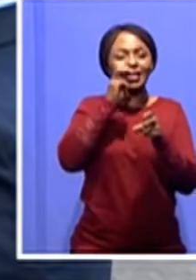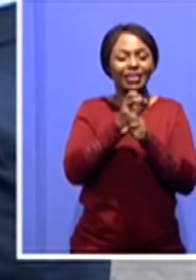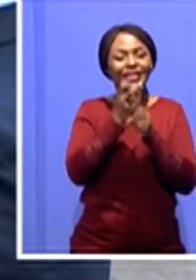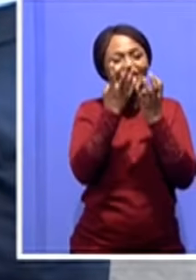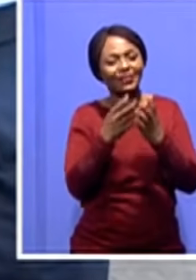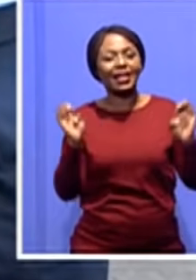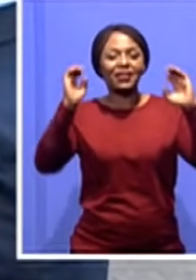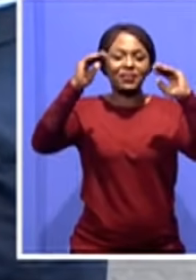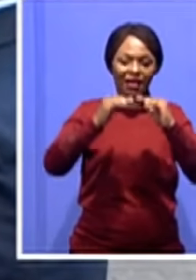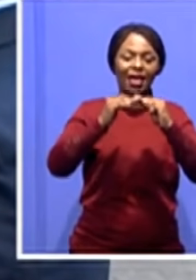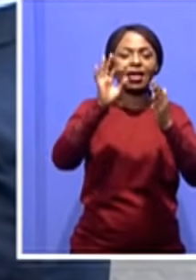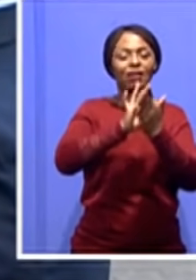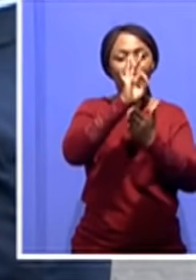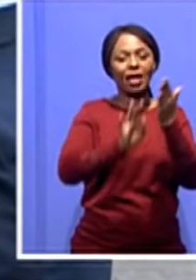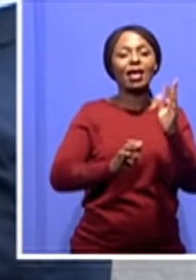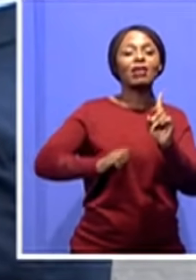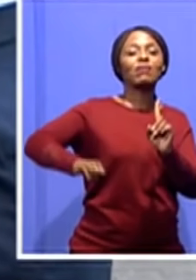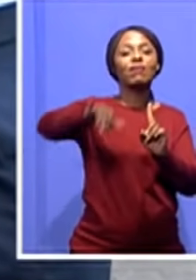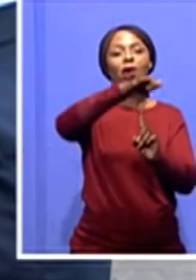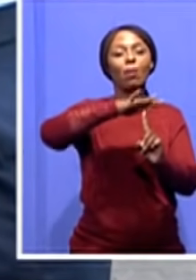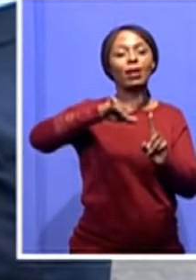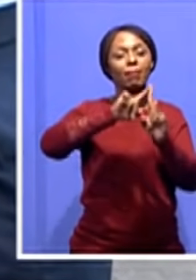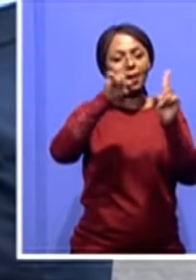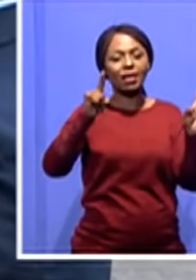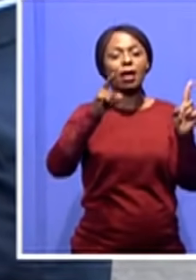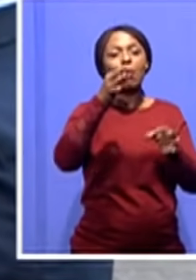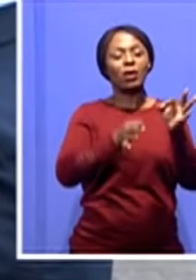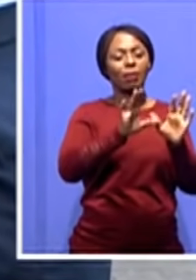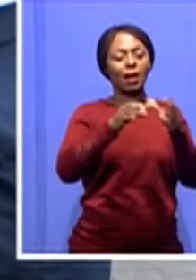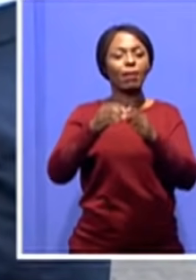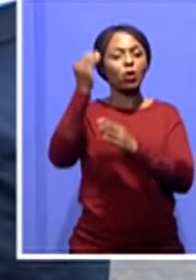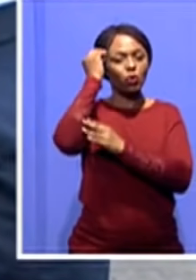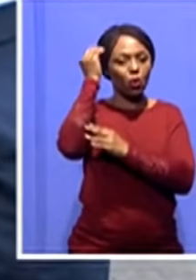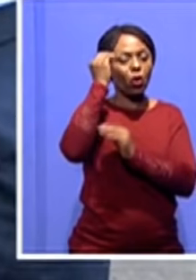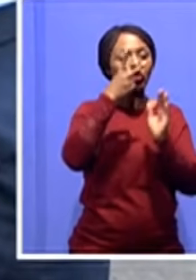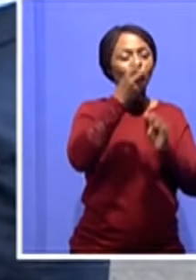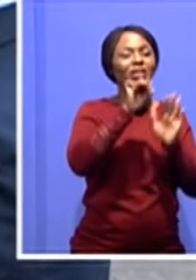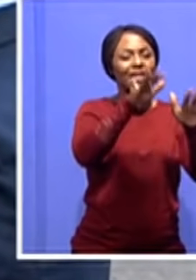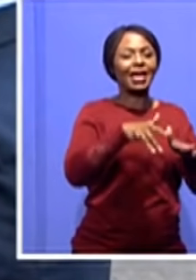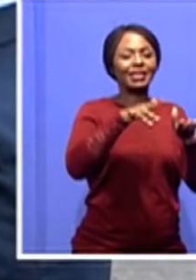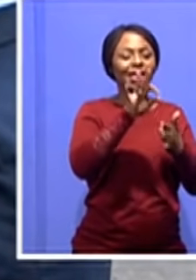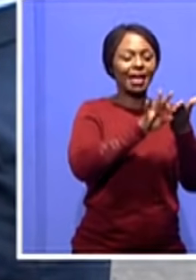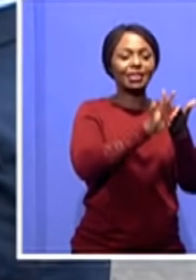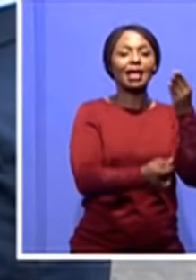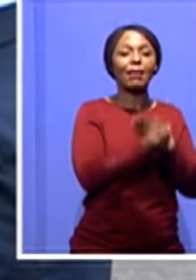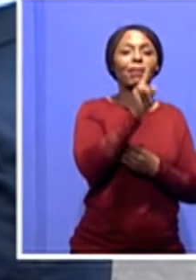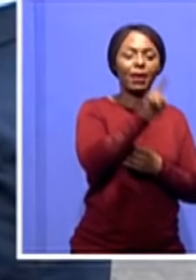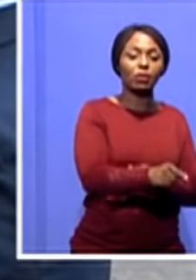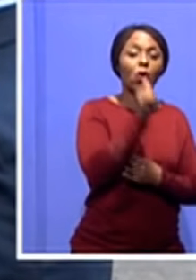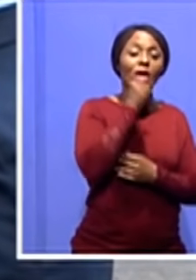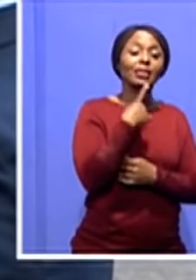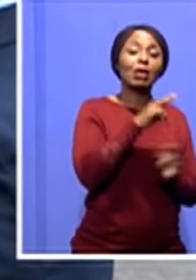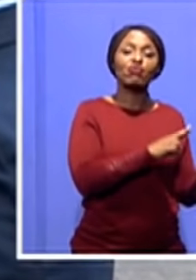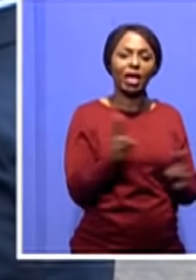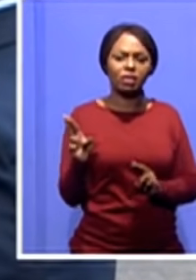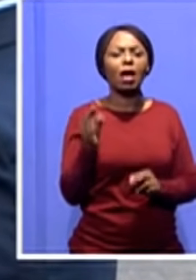political parties knew that 2019 is elections and it has to happen. So when we said we were ready, we knew that we were ready to do so. EFF,